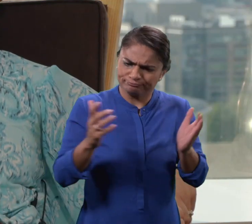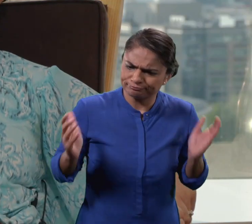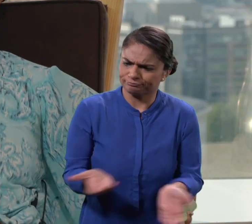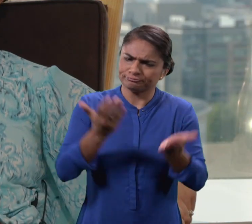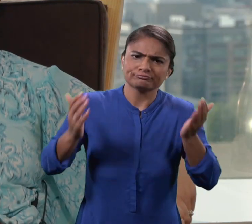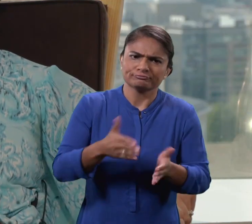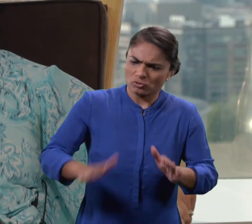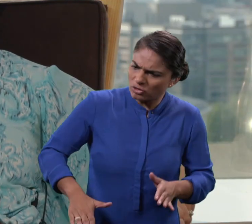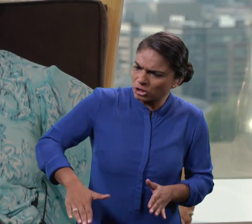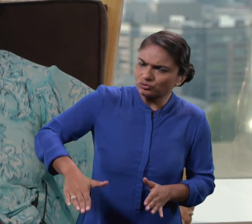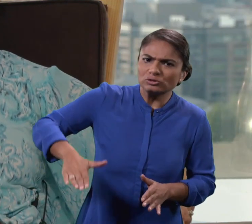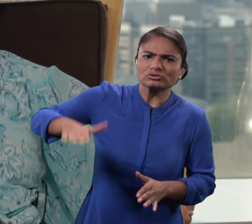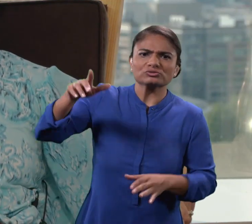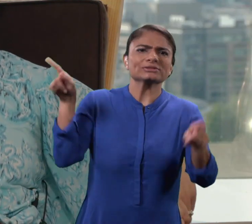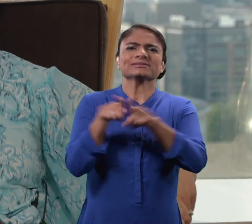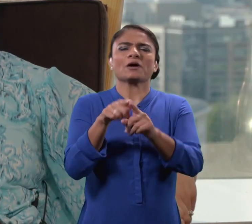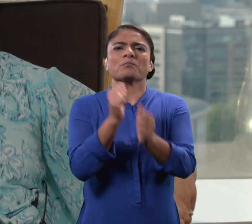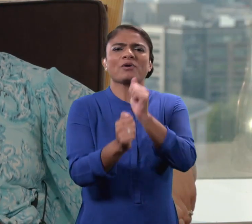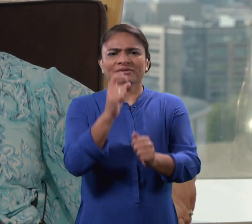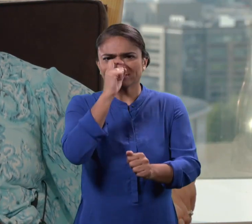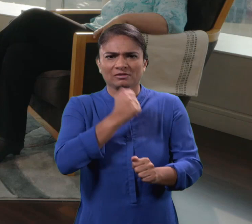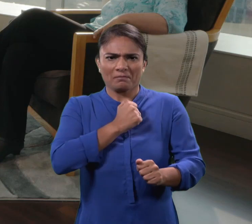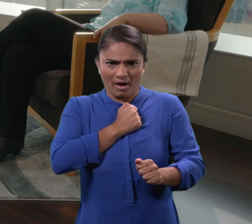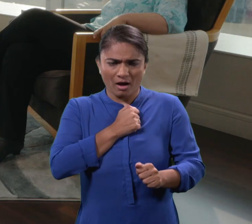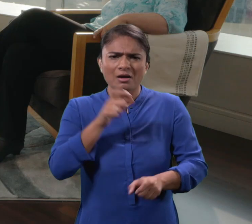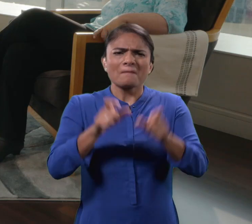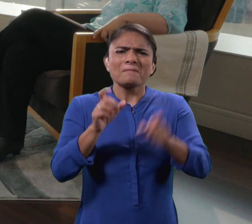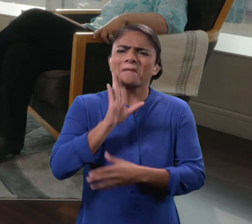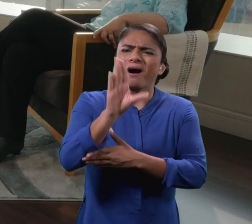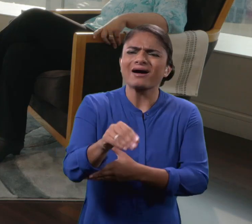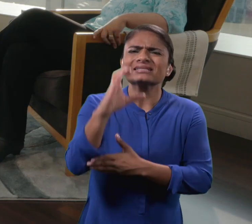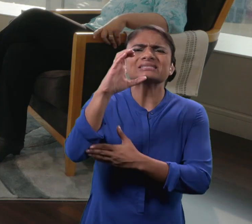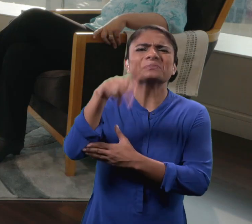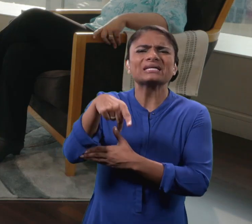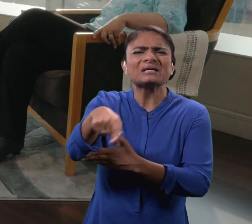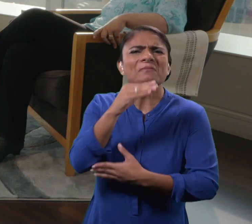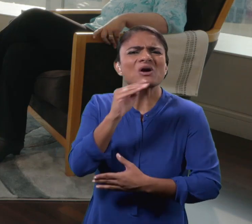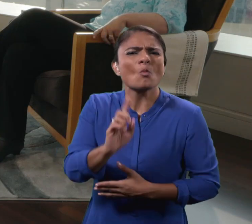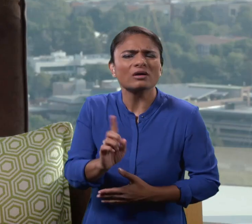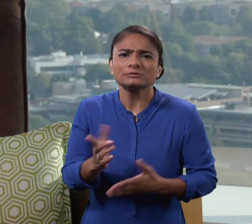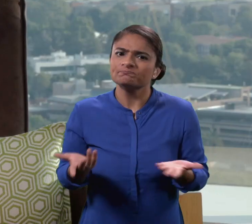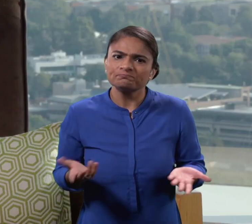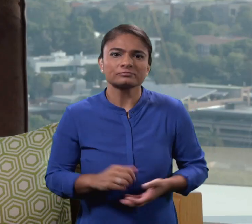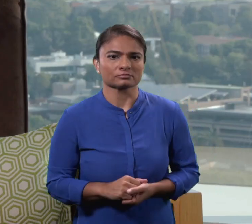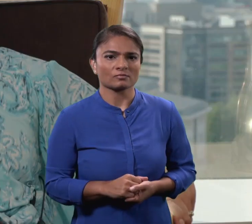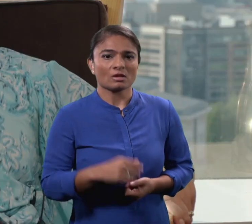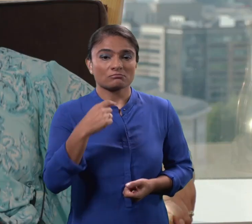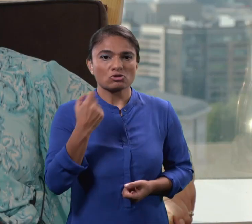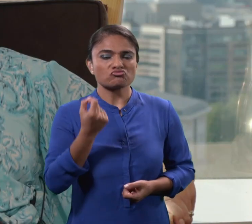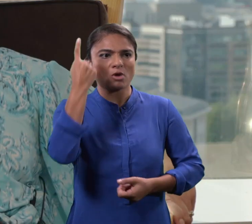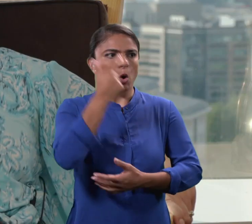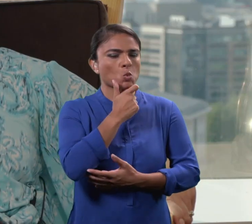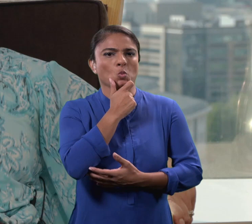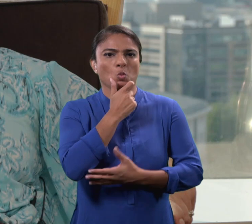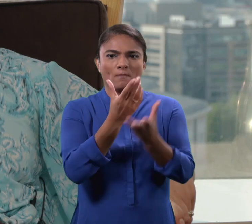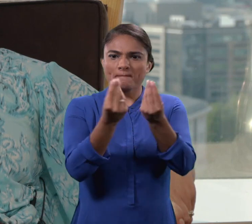they raised me just as they raised my siblings, and people used to ask me, but what is cerebral palsy? And I realized